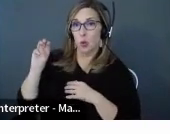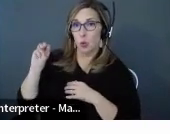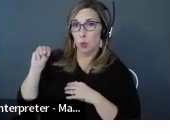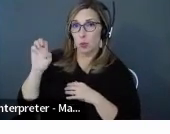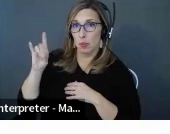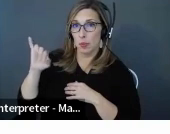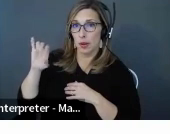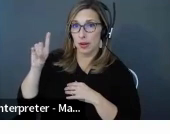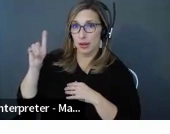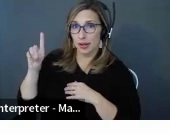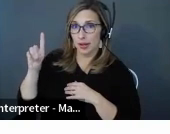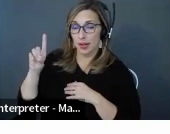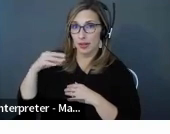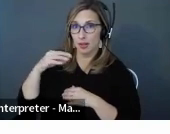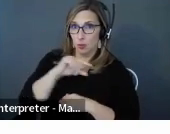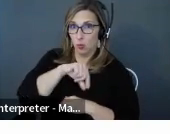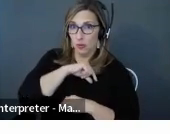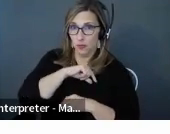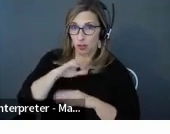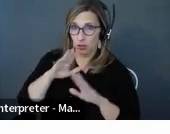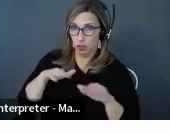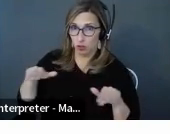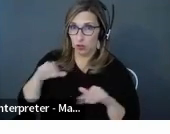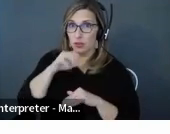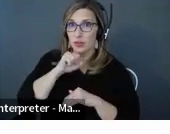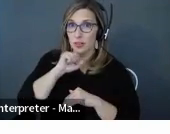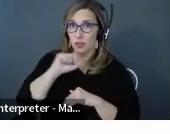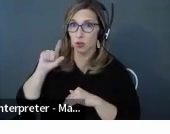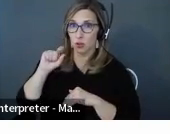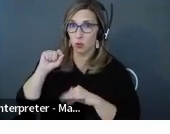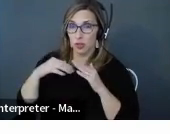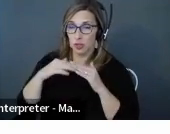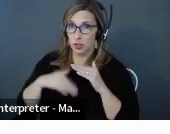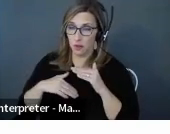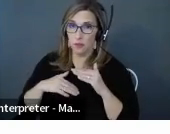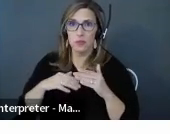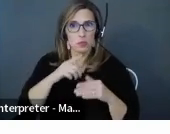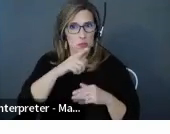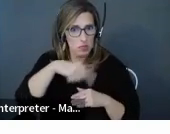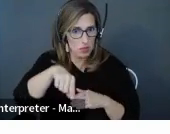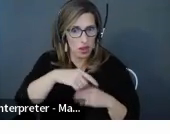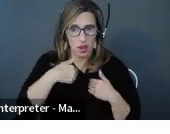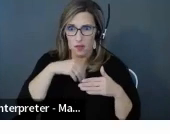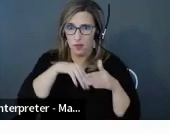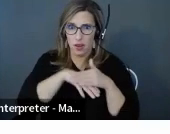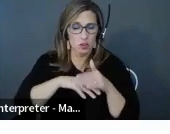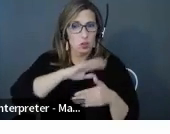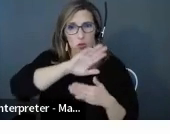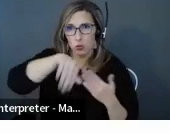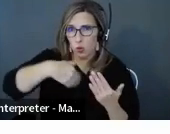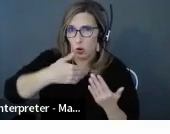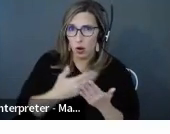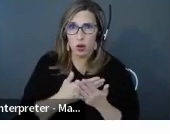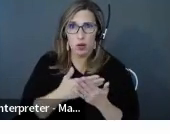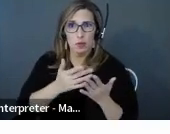children aged 20 and under have access to all medically necessary services through EPSDT.